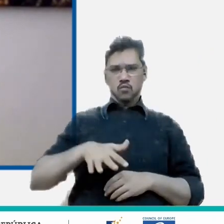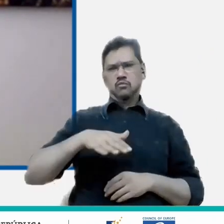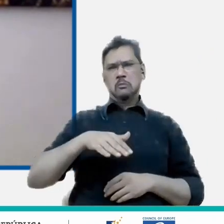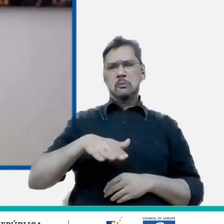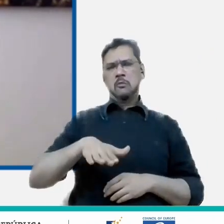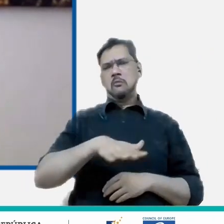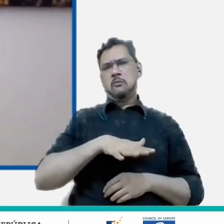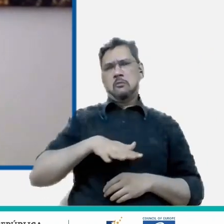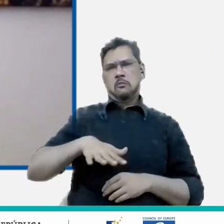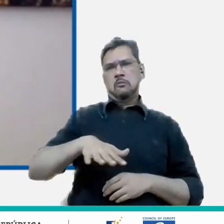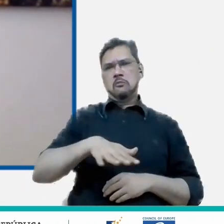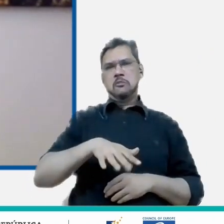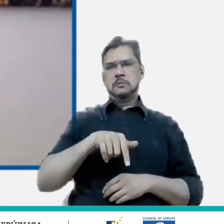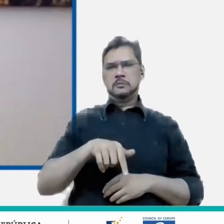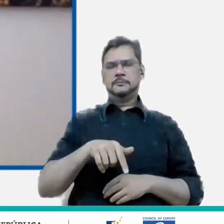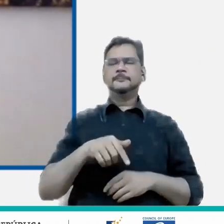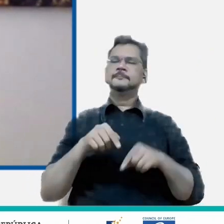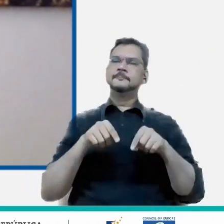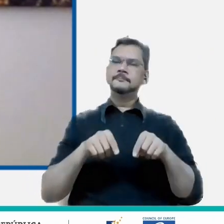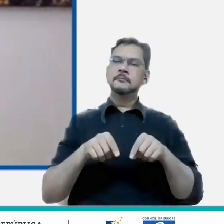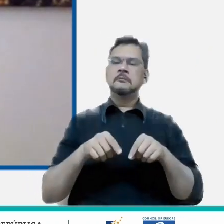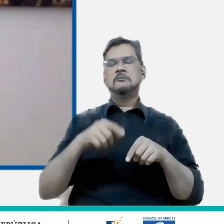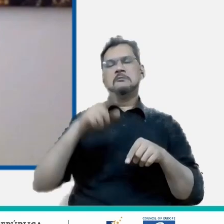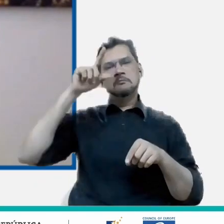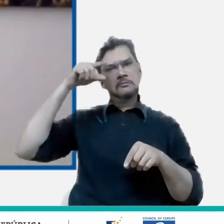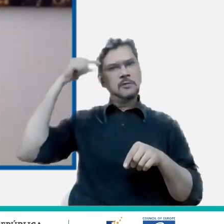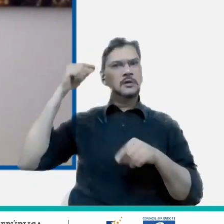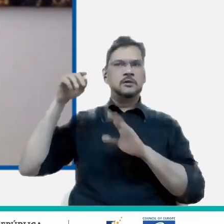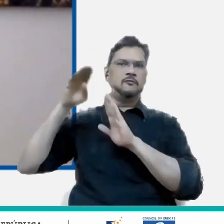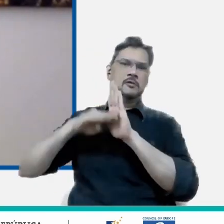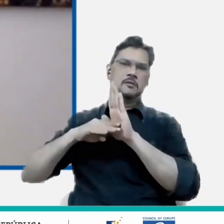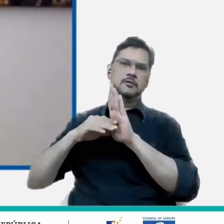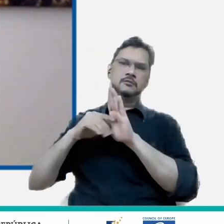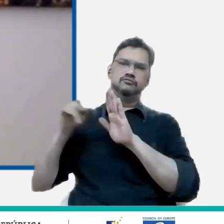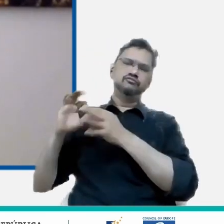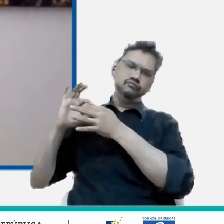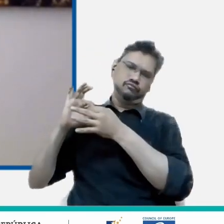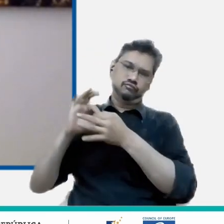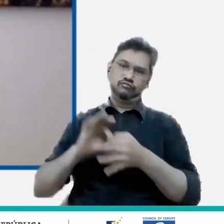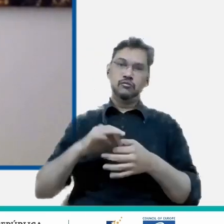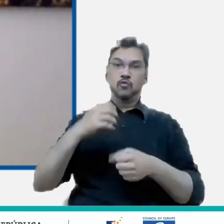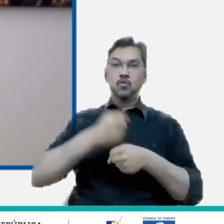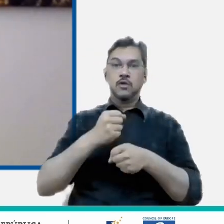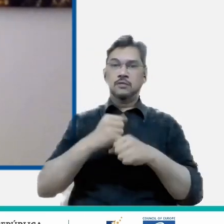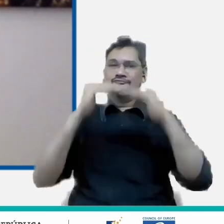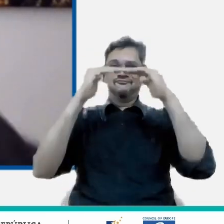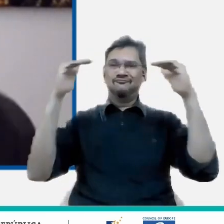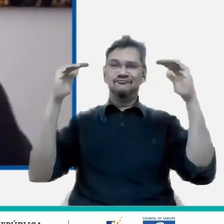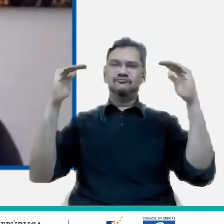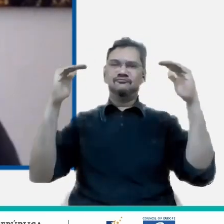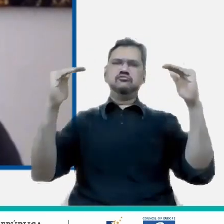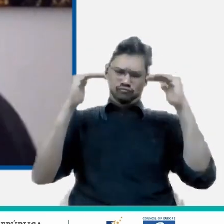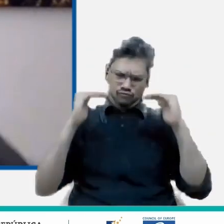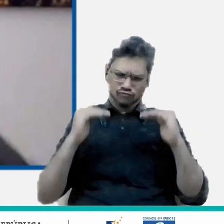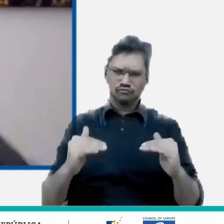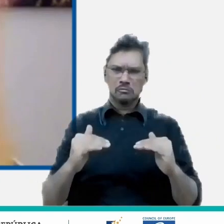should take place first and foremost on the local level. That's where the actual disaster reduction risk